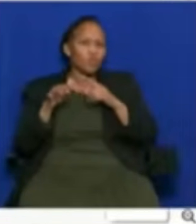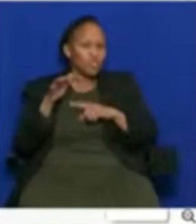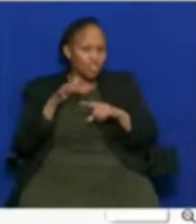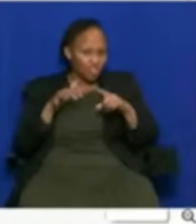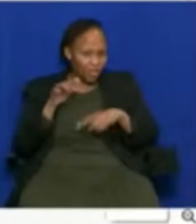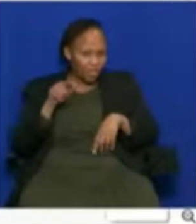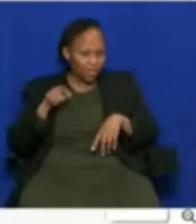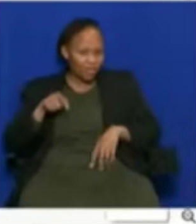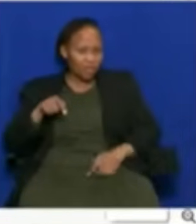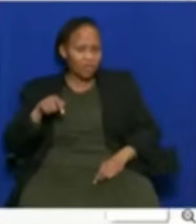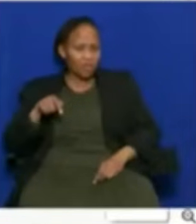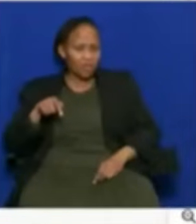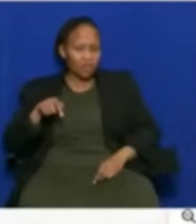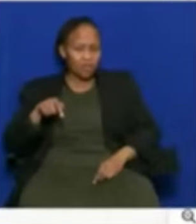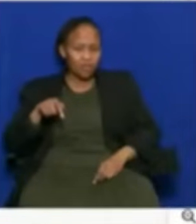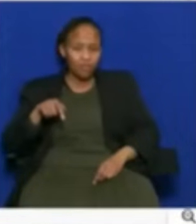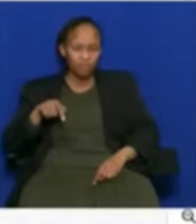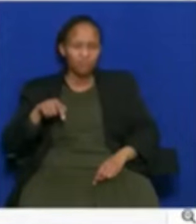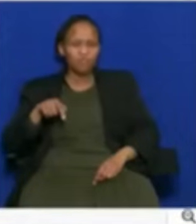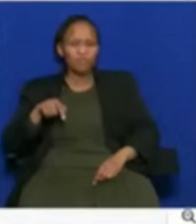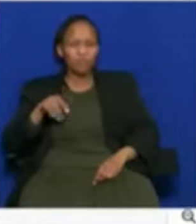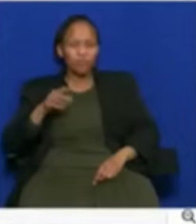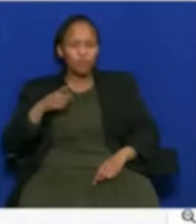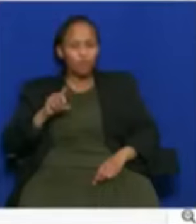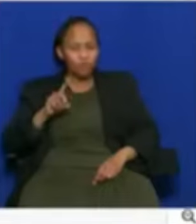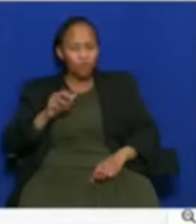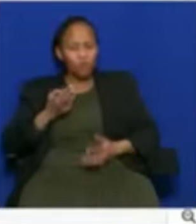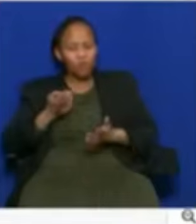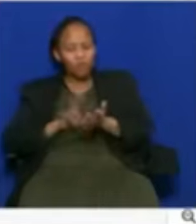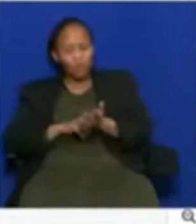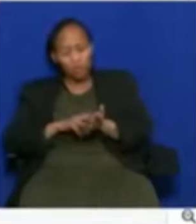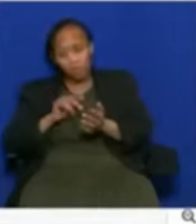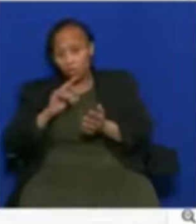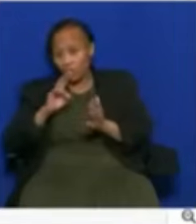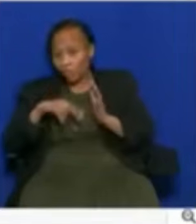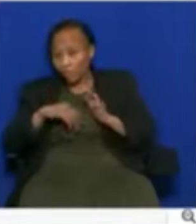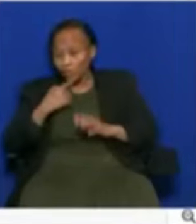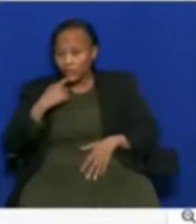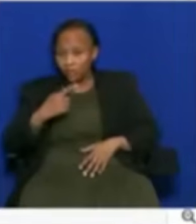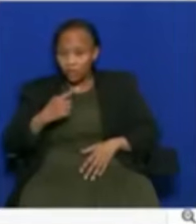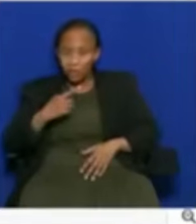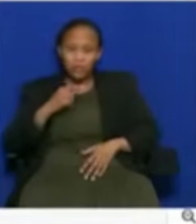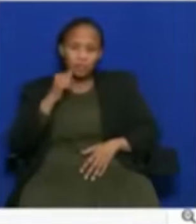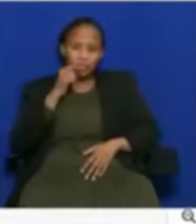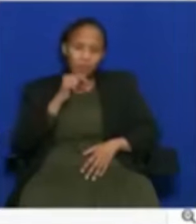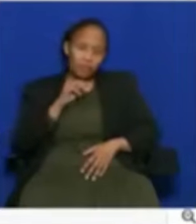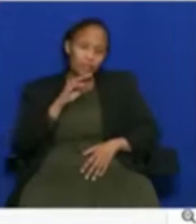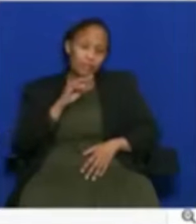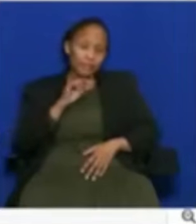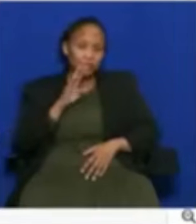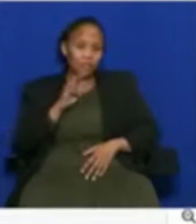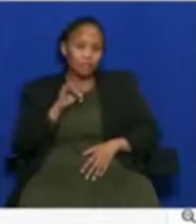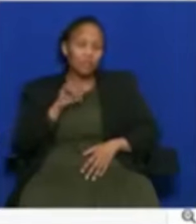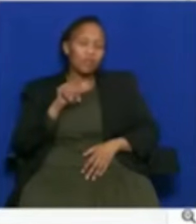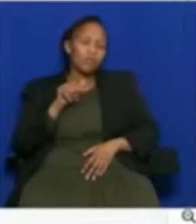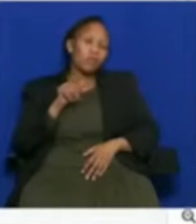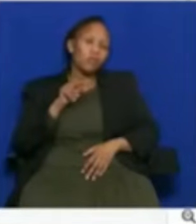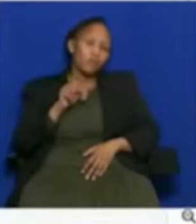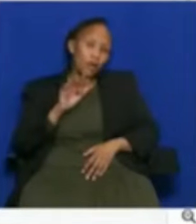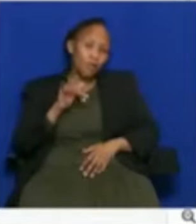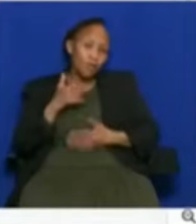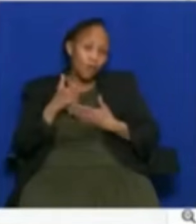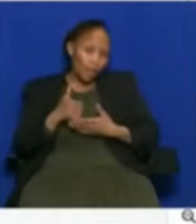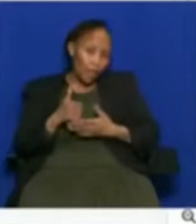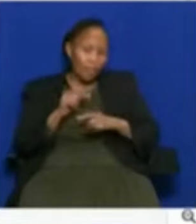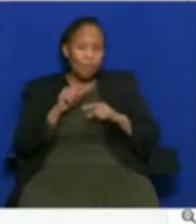for the record, let's just say it reads, Mr. Brian Padiachi will assist the accused with the collection of